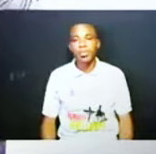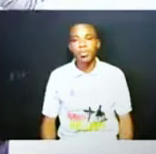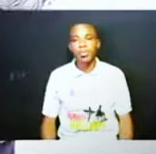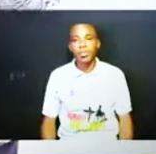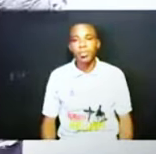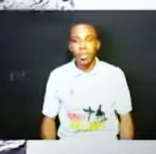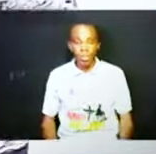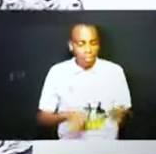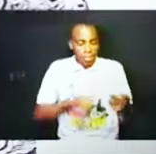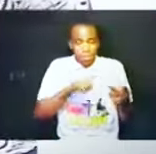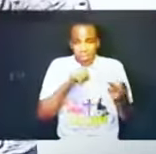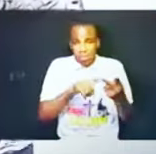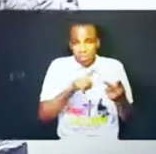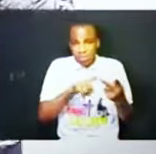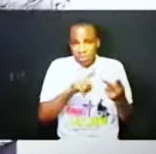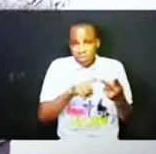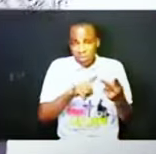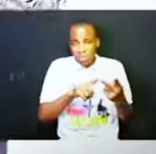hatred,